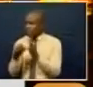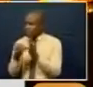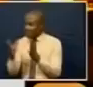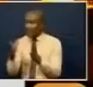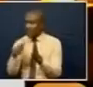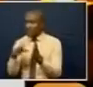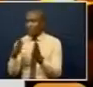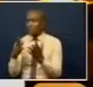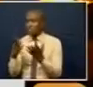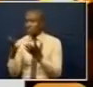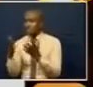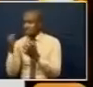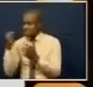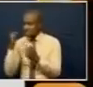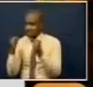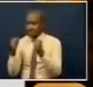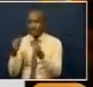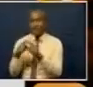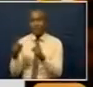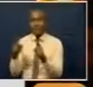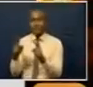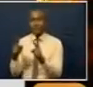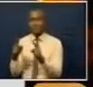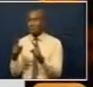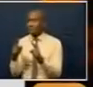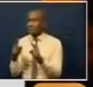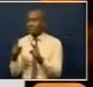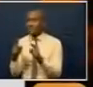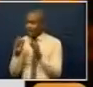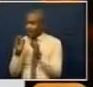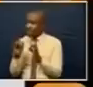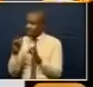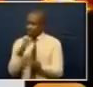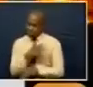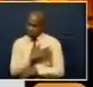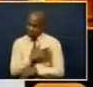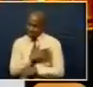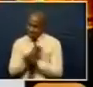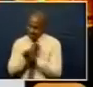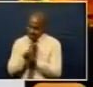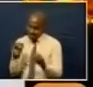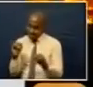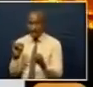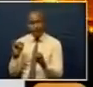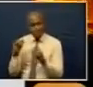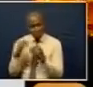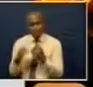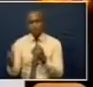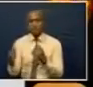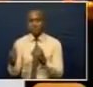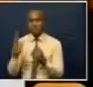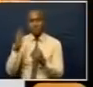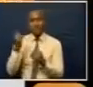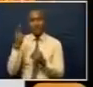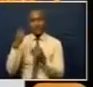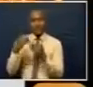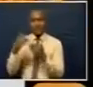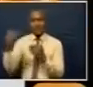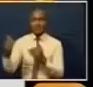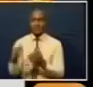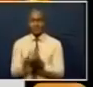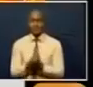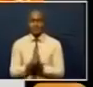stuck in that kind of politics. But never be afraid to be misunderstood. If your conscience is clear and what you're doing is right, do it. They will understand later. People will understand